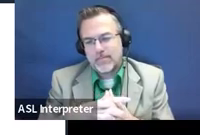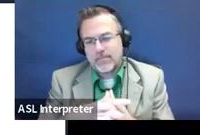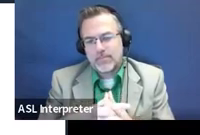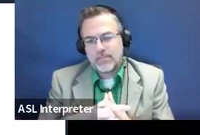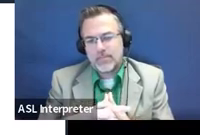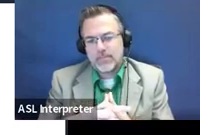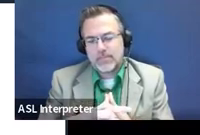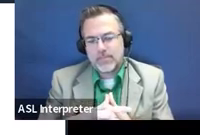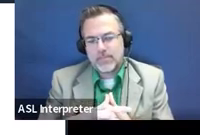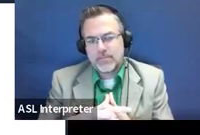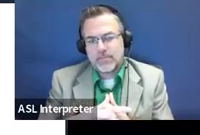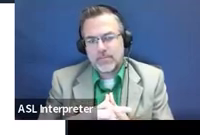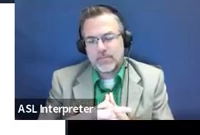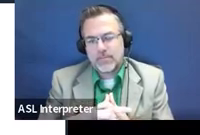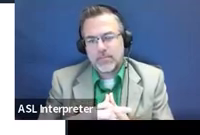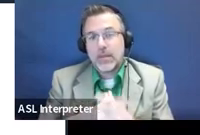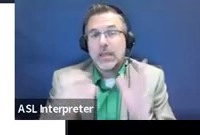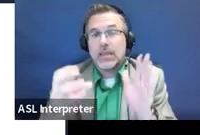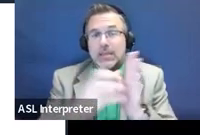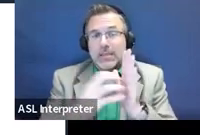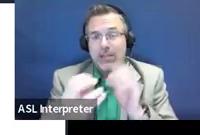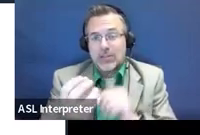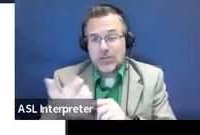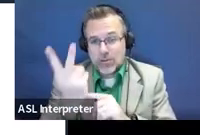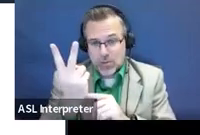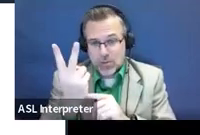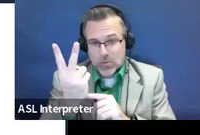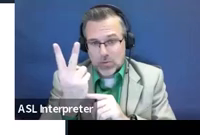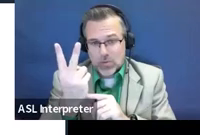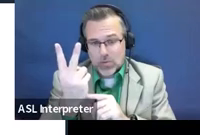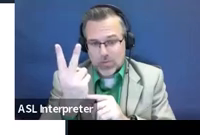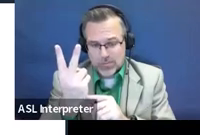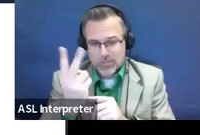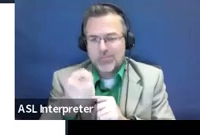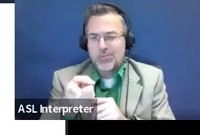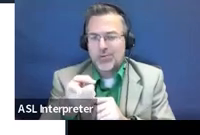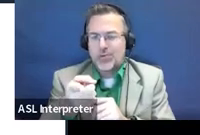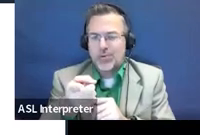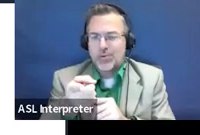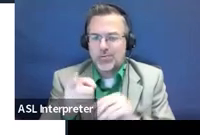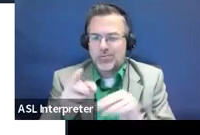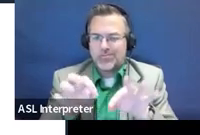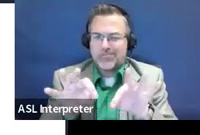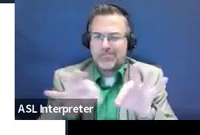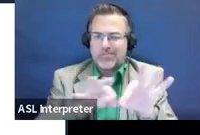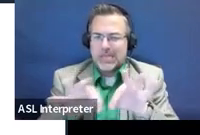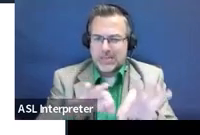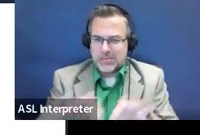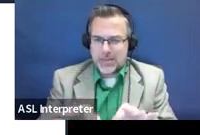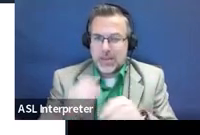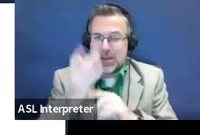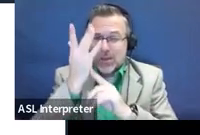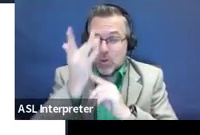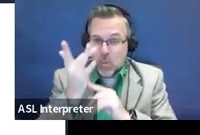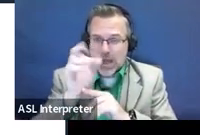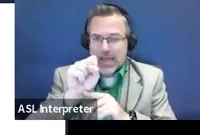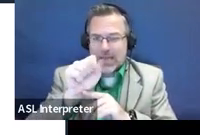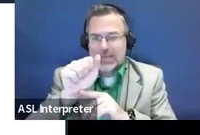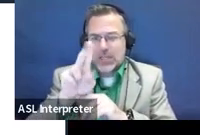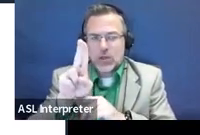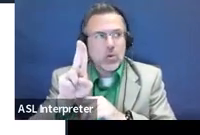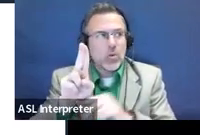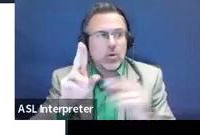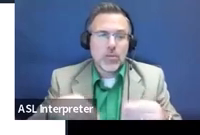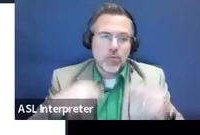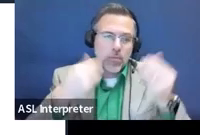Then you get to section two, and this is where you explain why the SAU is proposing or refusing to do those